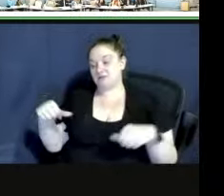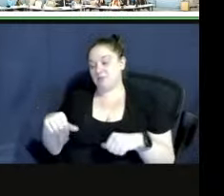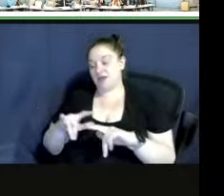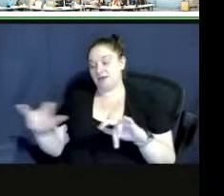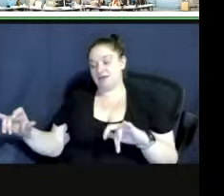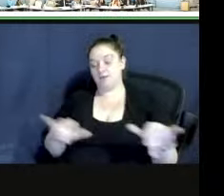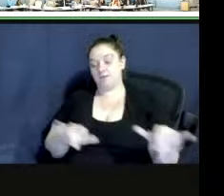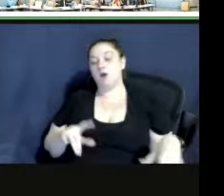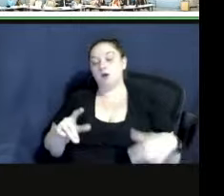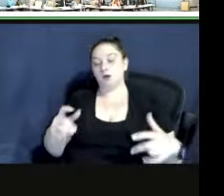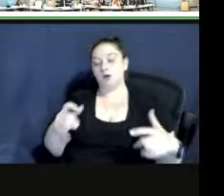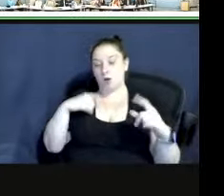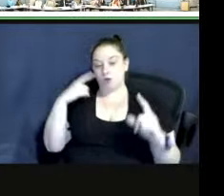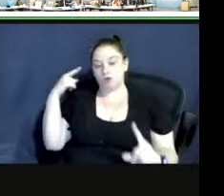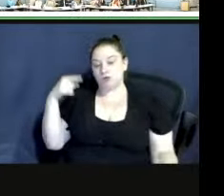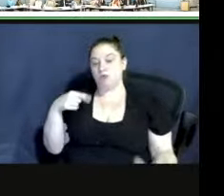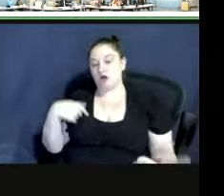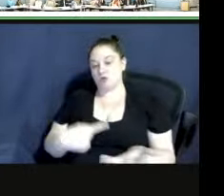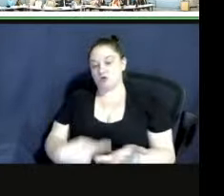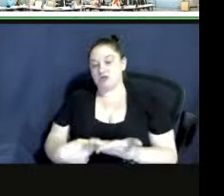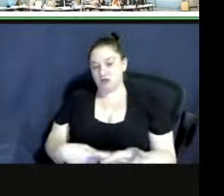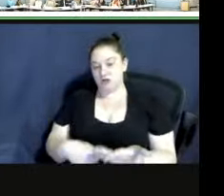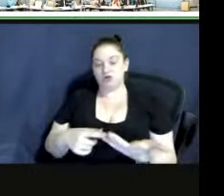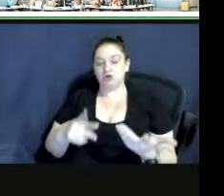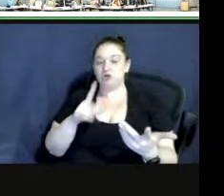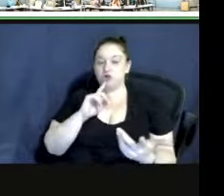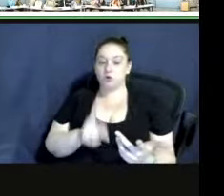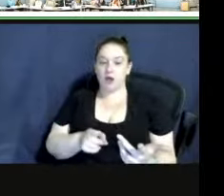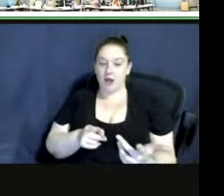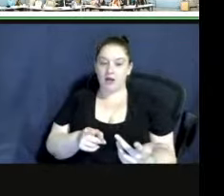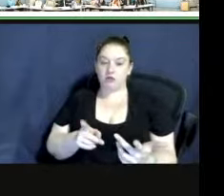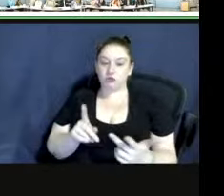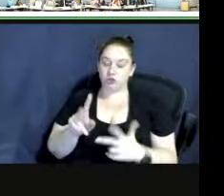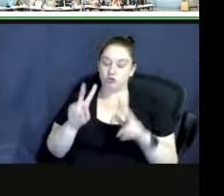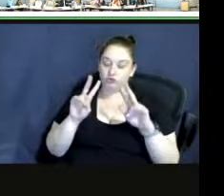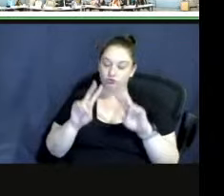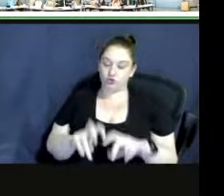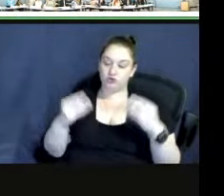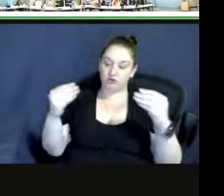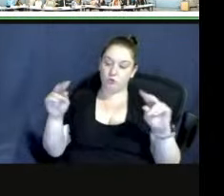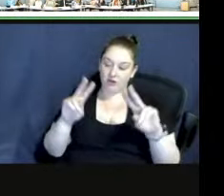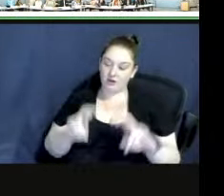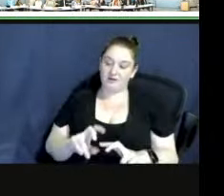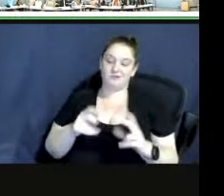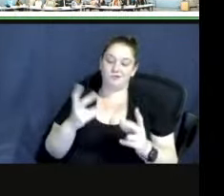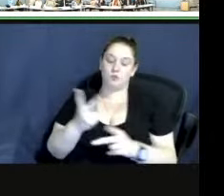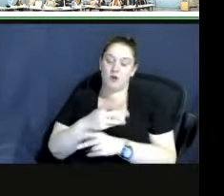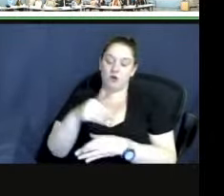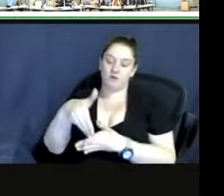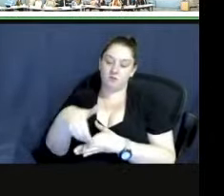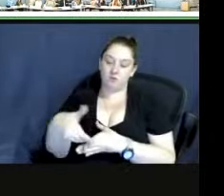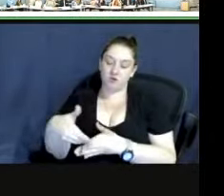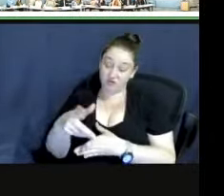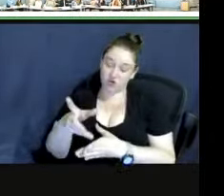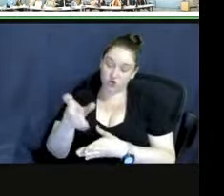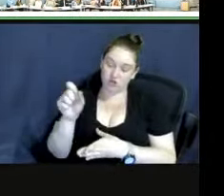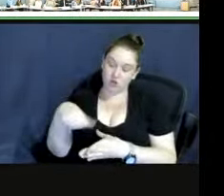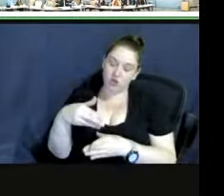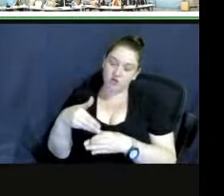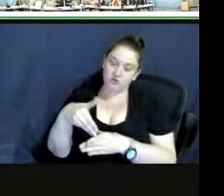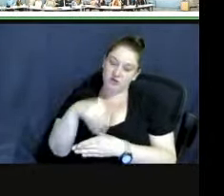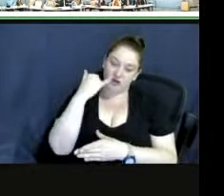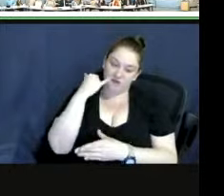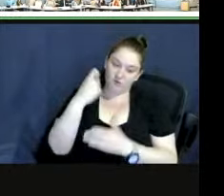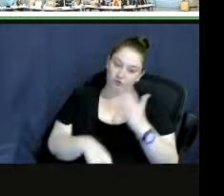our intent, our discussion has been to actually do a market analysis to see where that tipping point is, because there is a tipping point where if you charge too